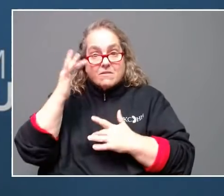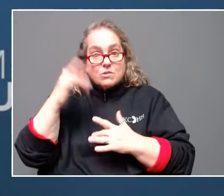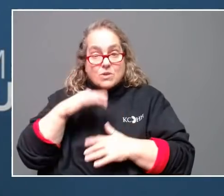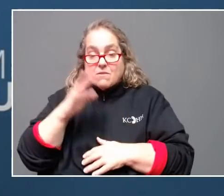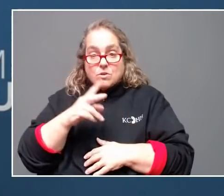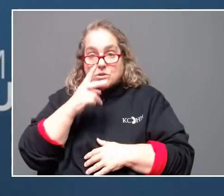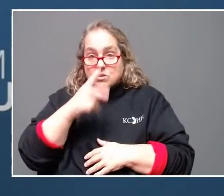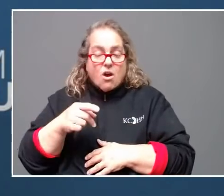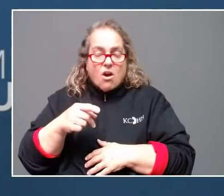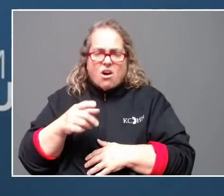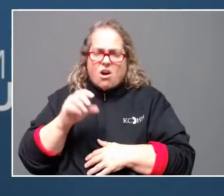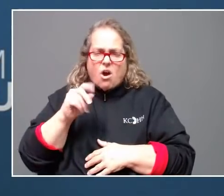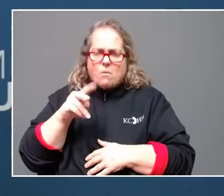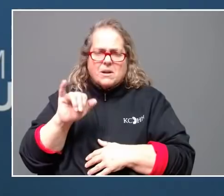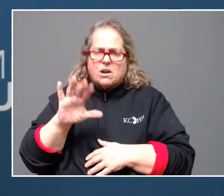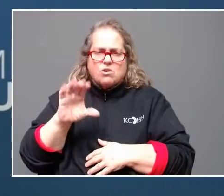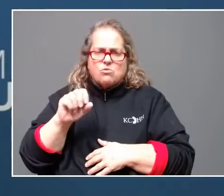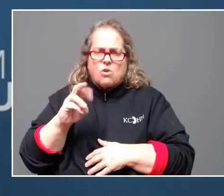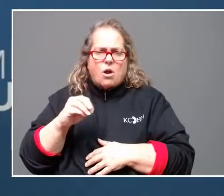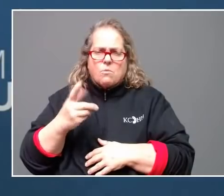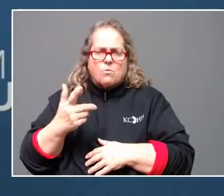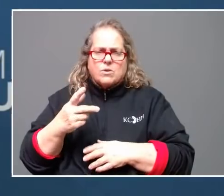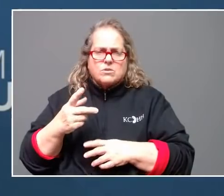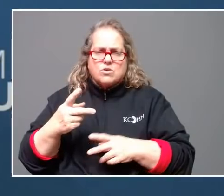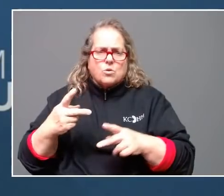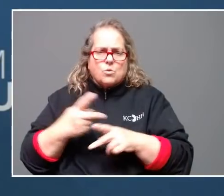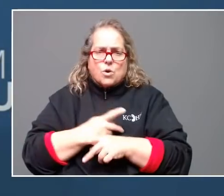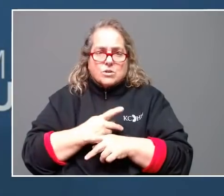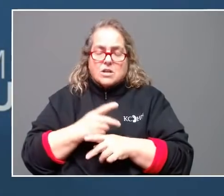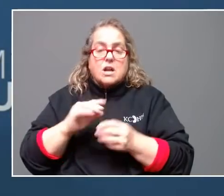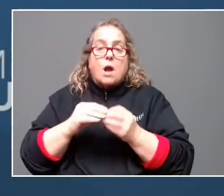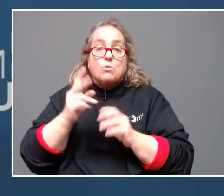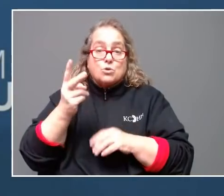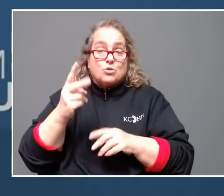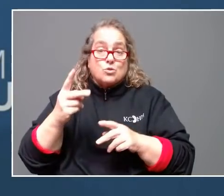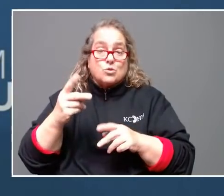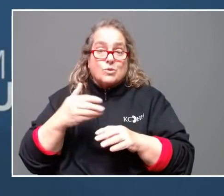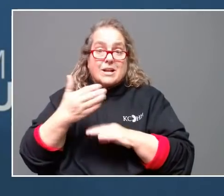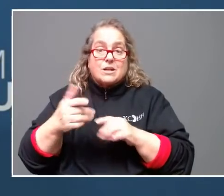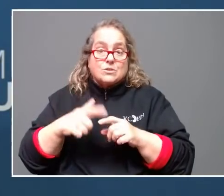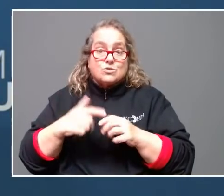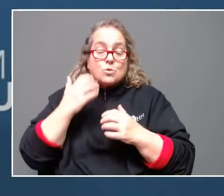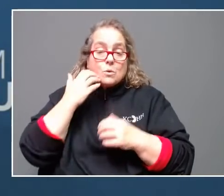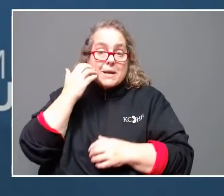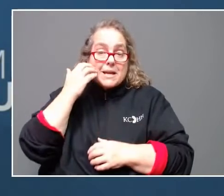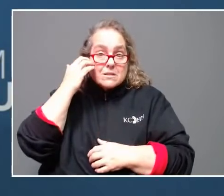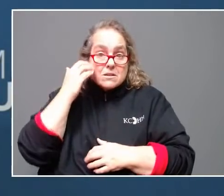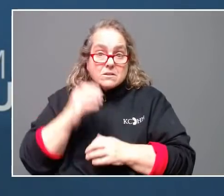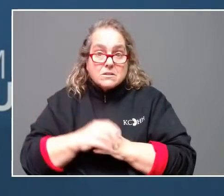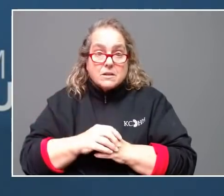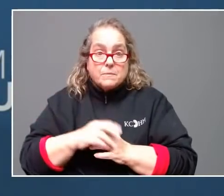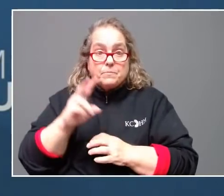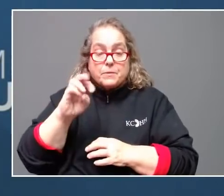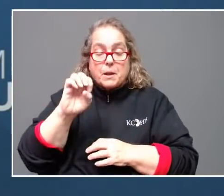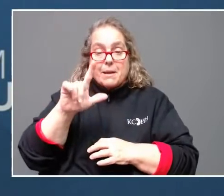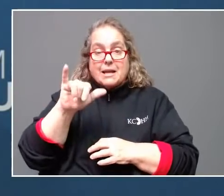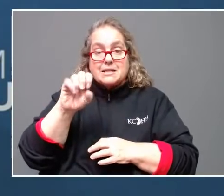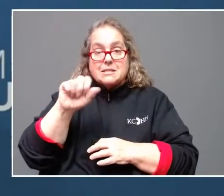probably the most, or number 2 next to measles. All right, Melissa Patrick, Kentucky Health News.